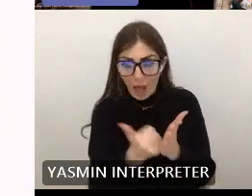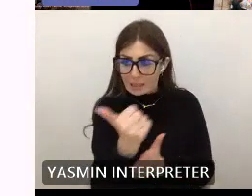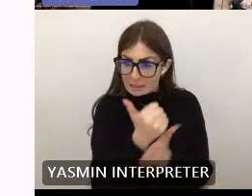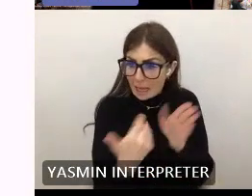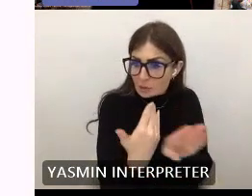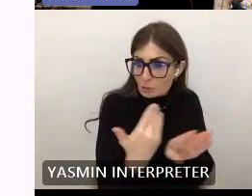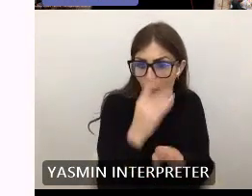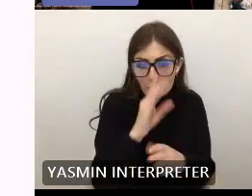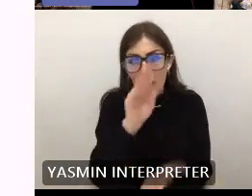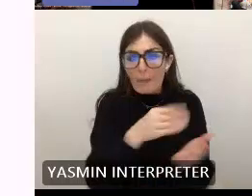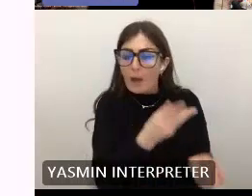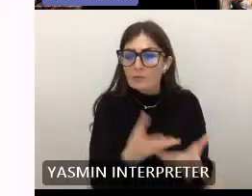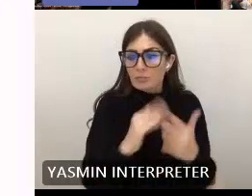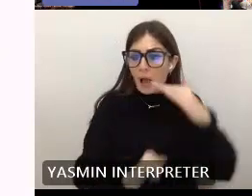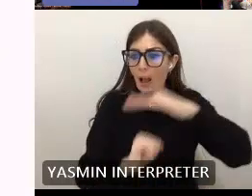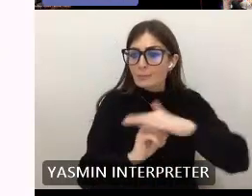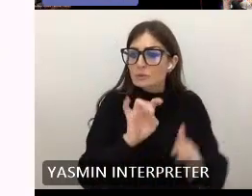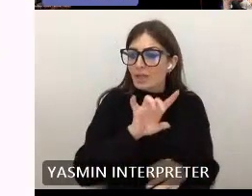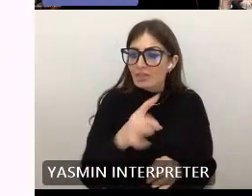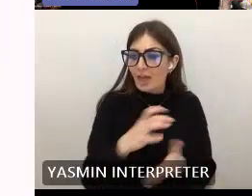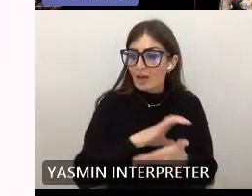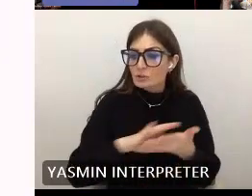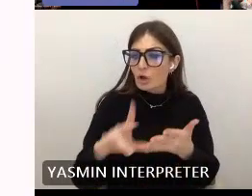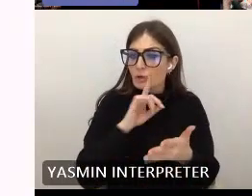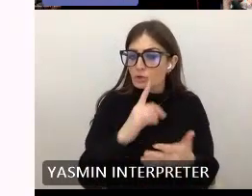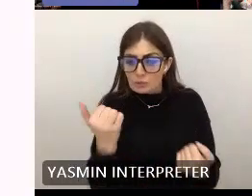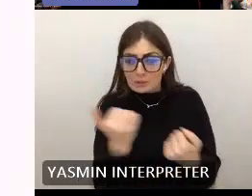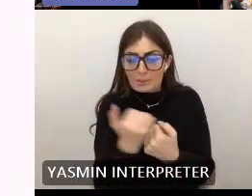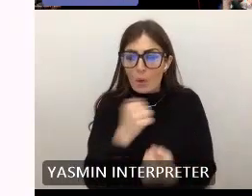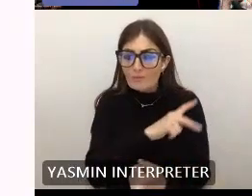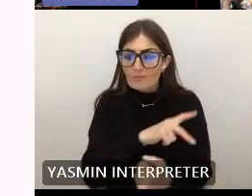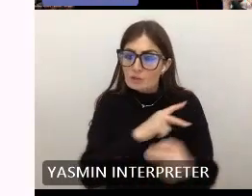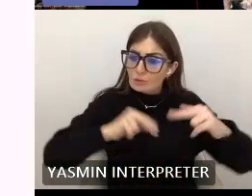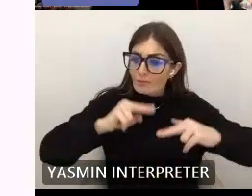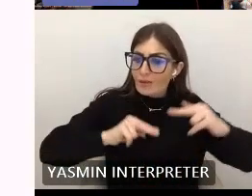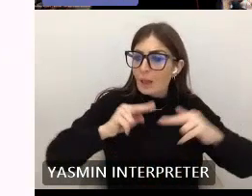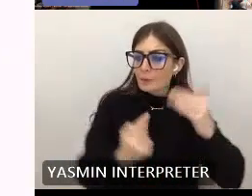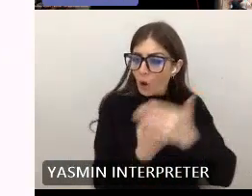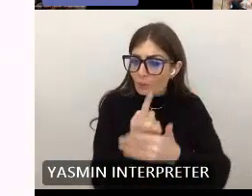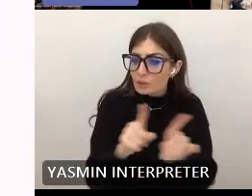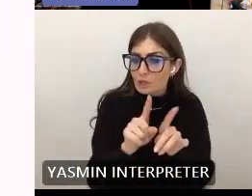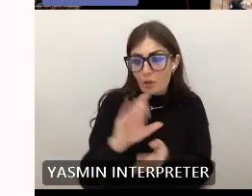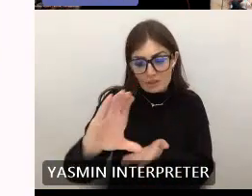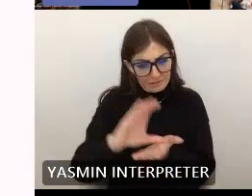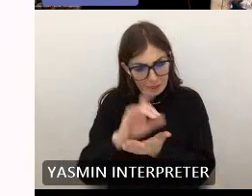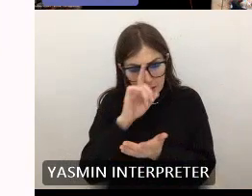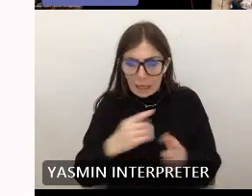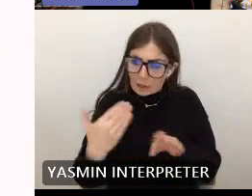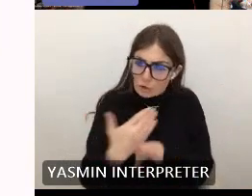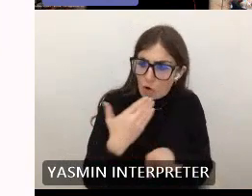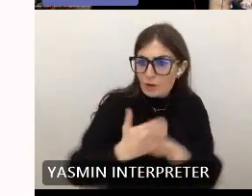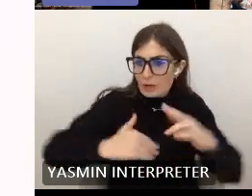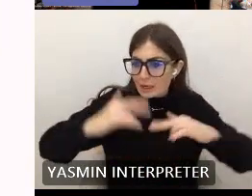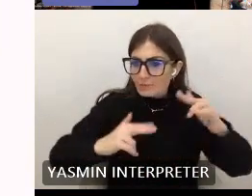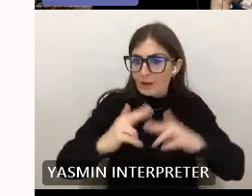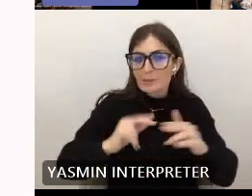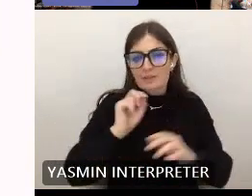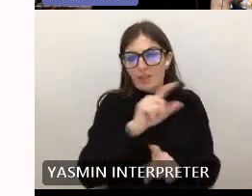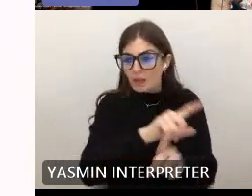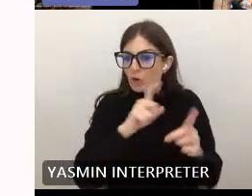up to $10,000 to support professional development opportunities, and this funding will enable career development for artists and cultural